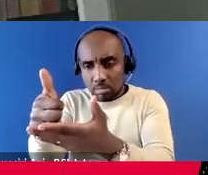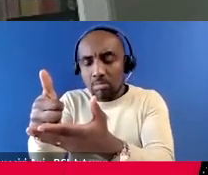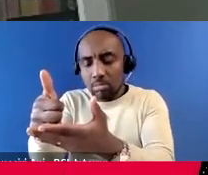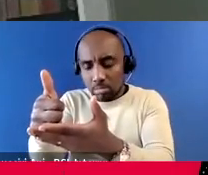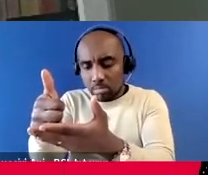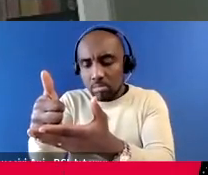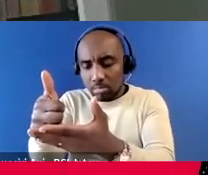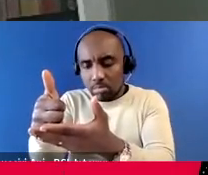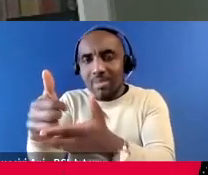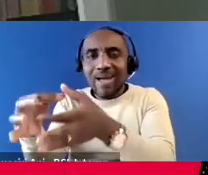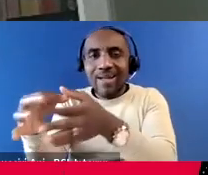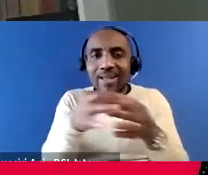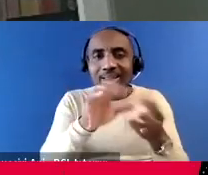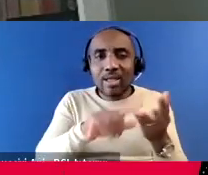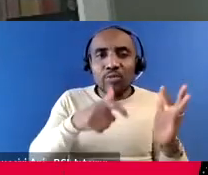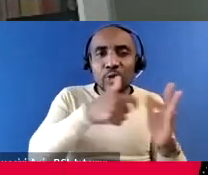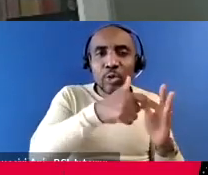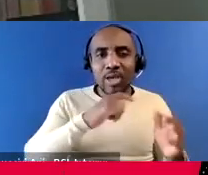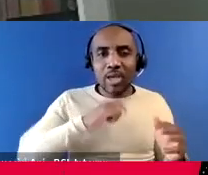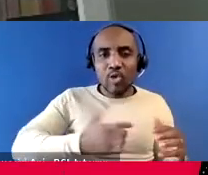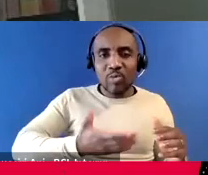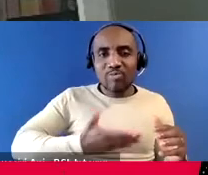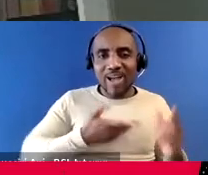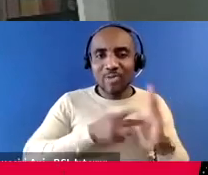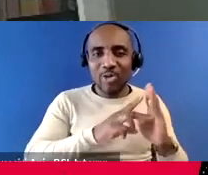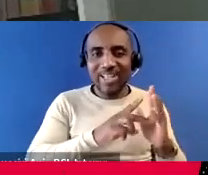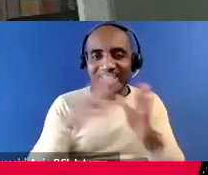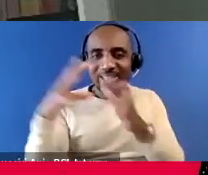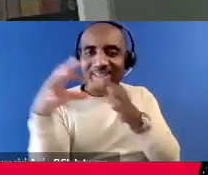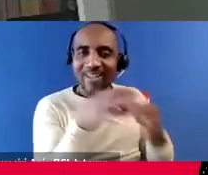connected Academics for Peace with